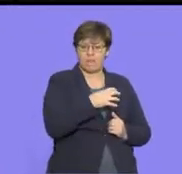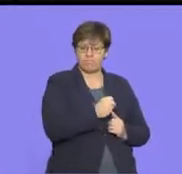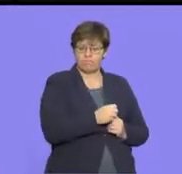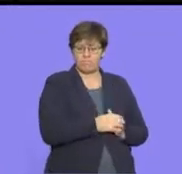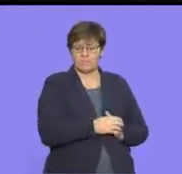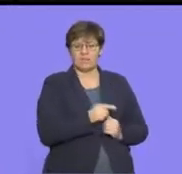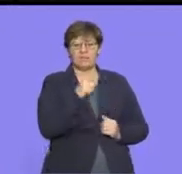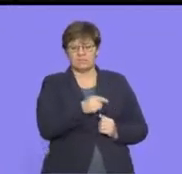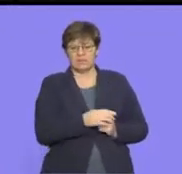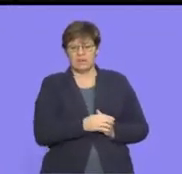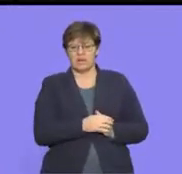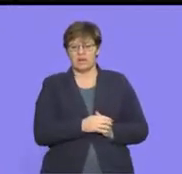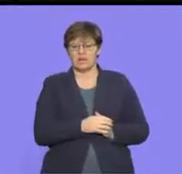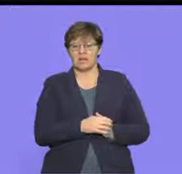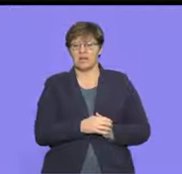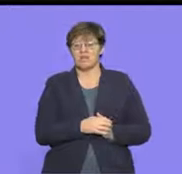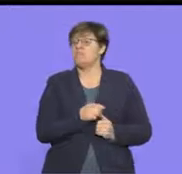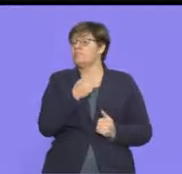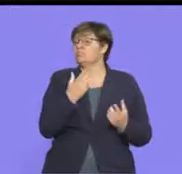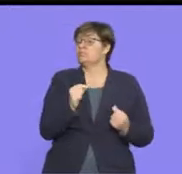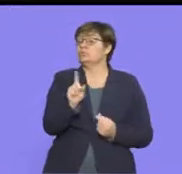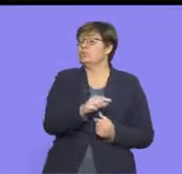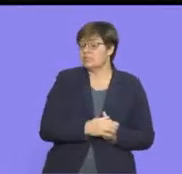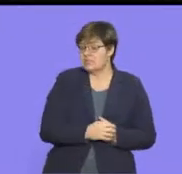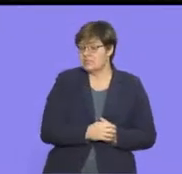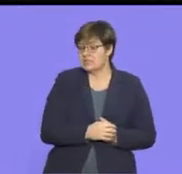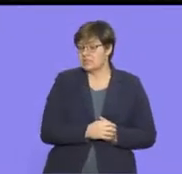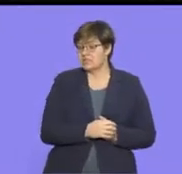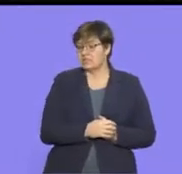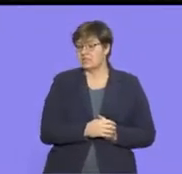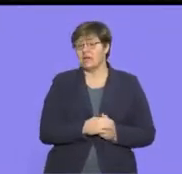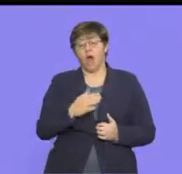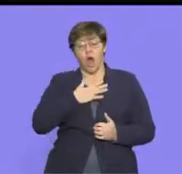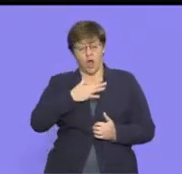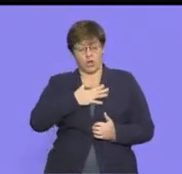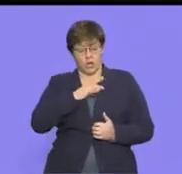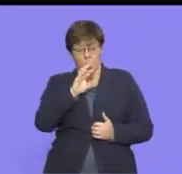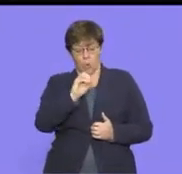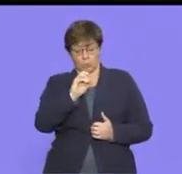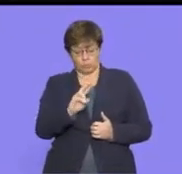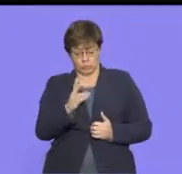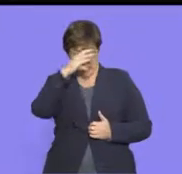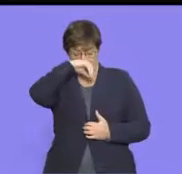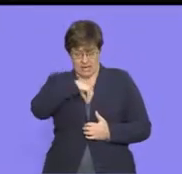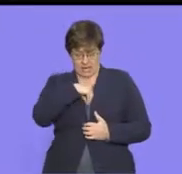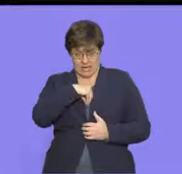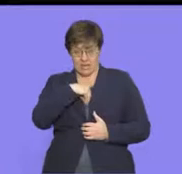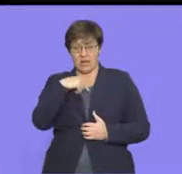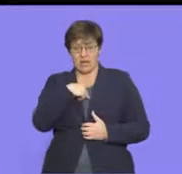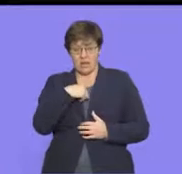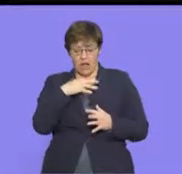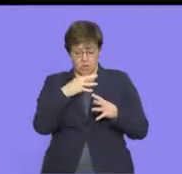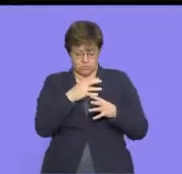even really call it a heart, it's called an ostium. And all that it does is it just, if oxygen comes in, it